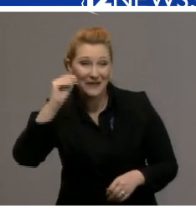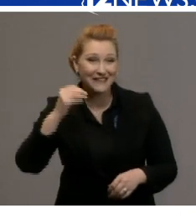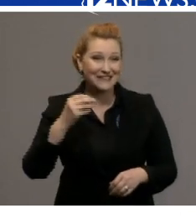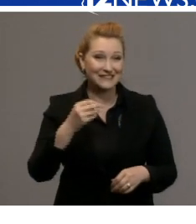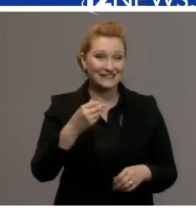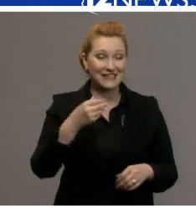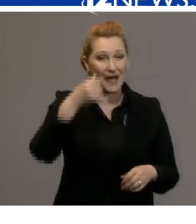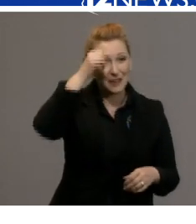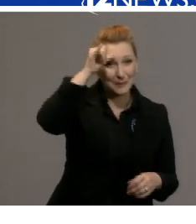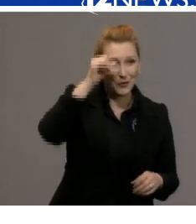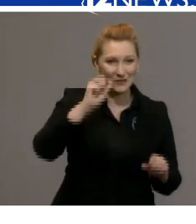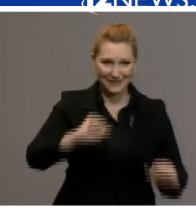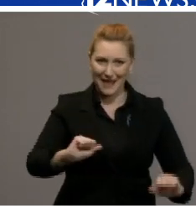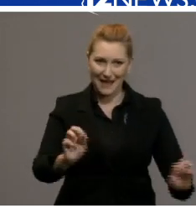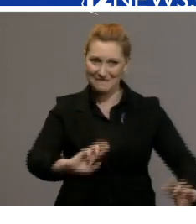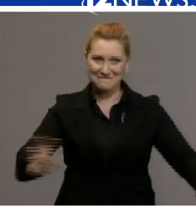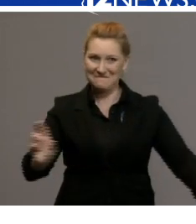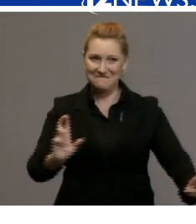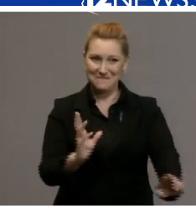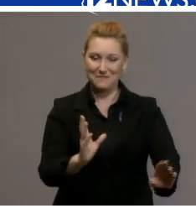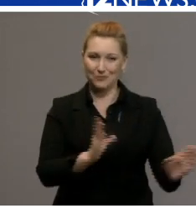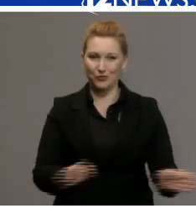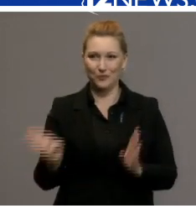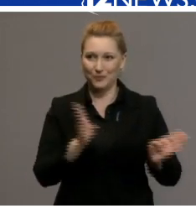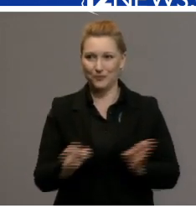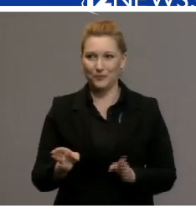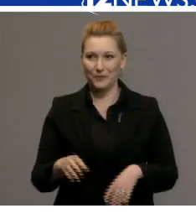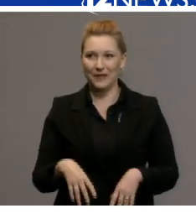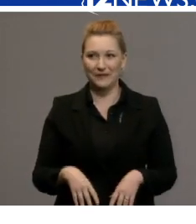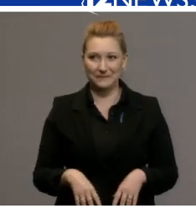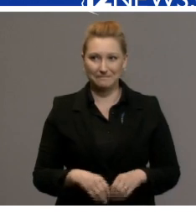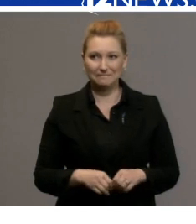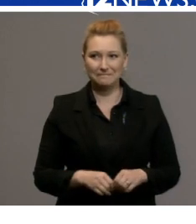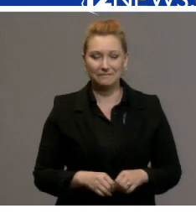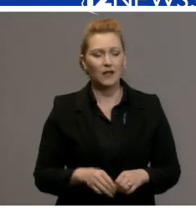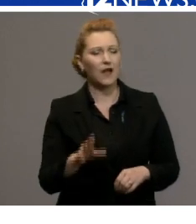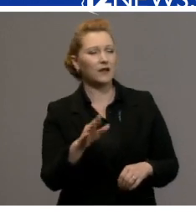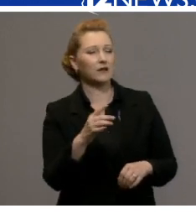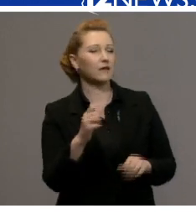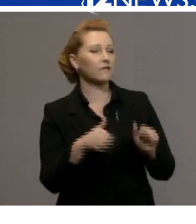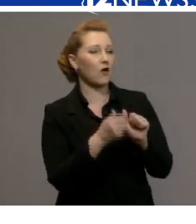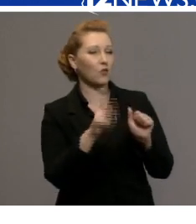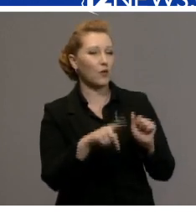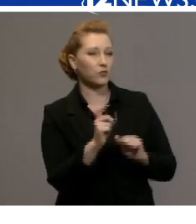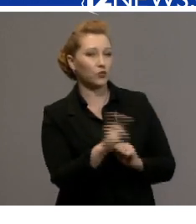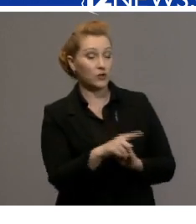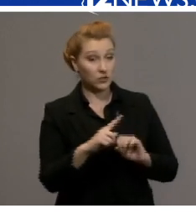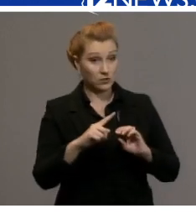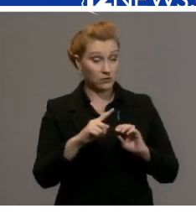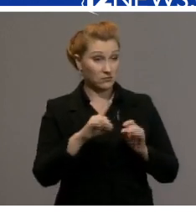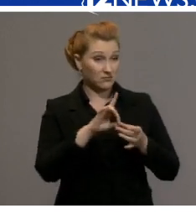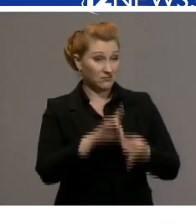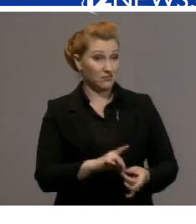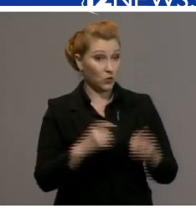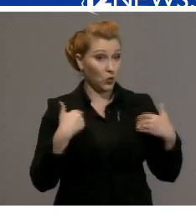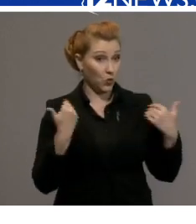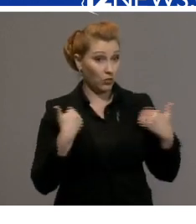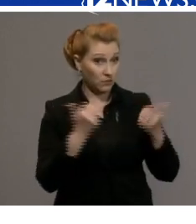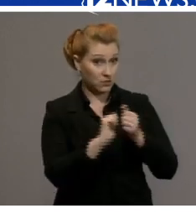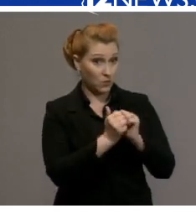ready. Now, let me just follow up. I just want to follow up. On the issue of youth sports, you said that they'll be able to